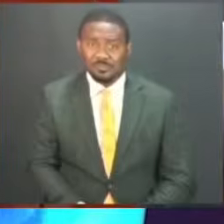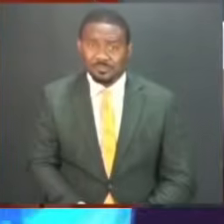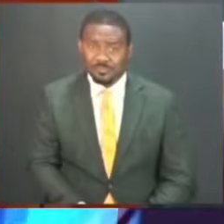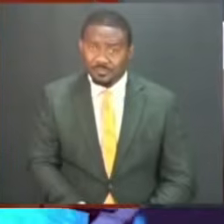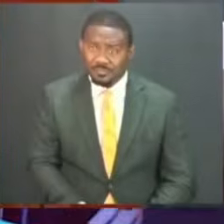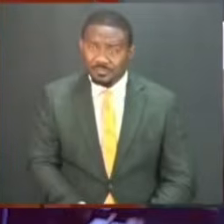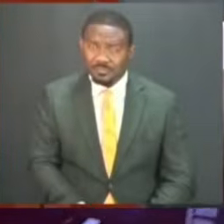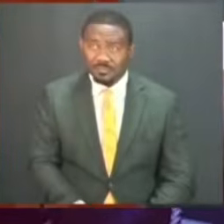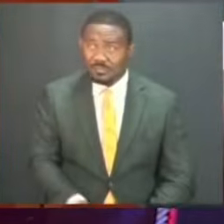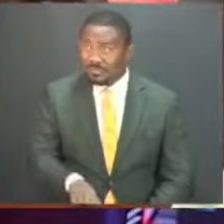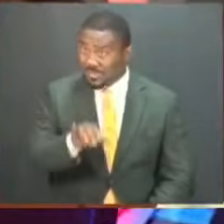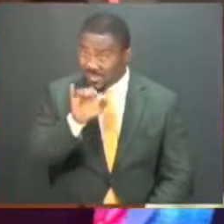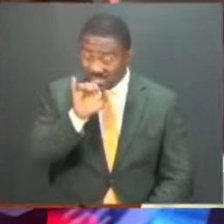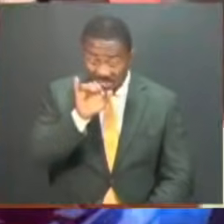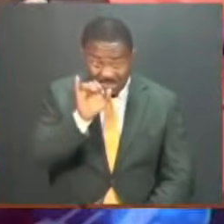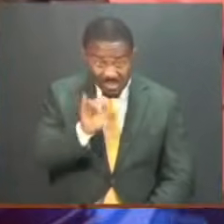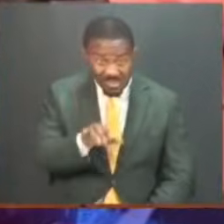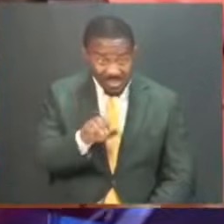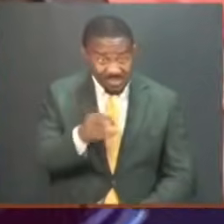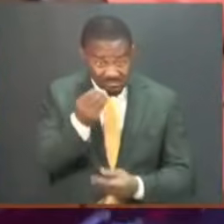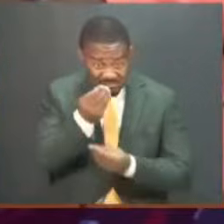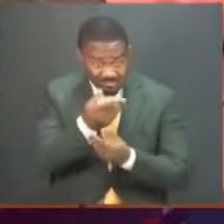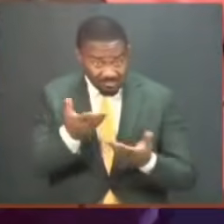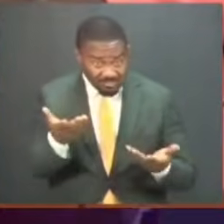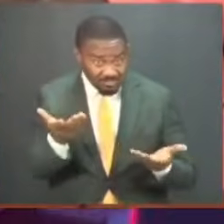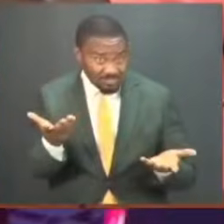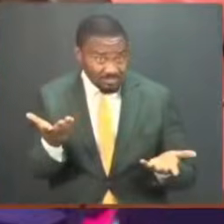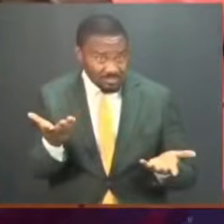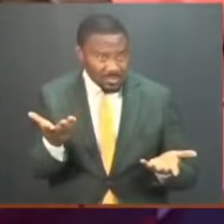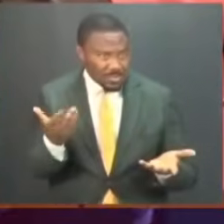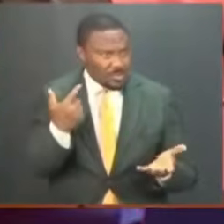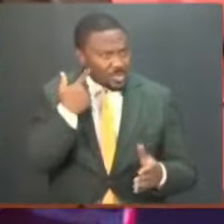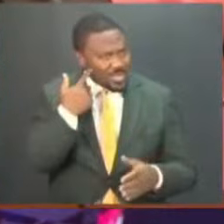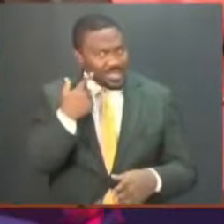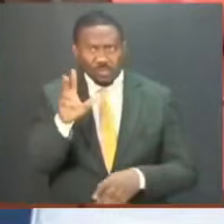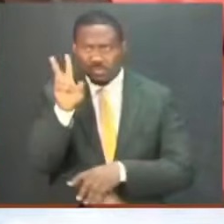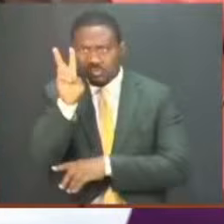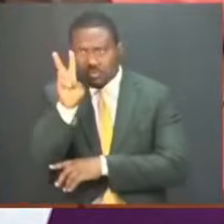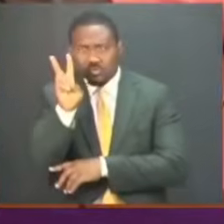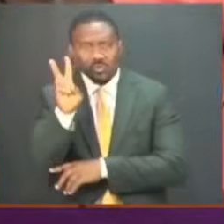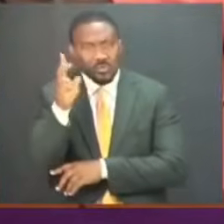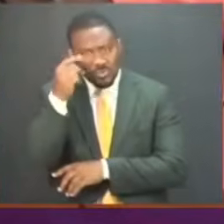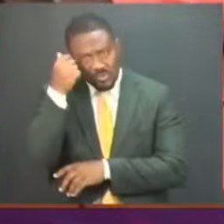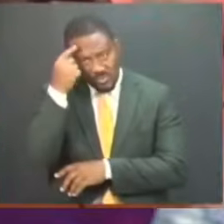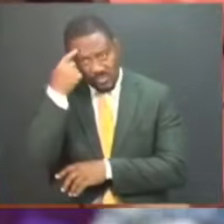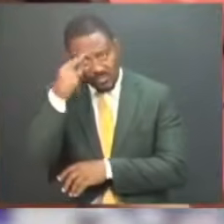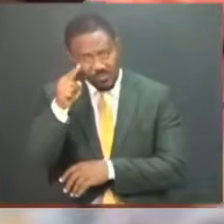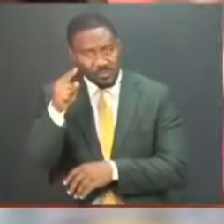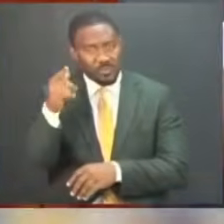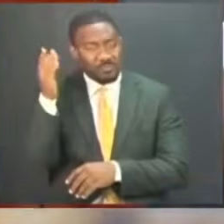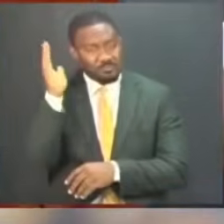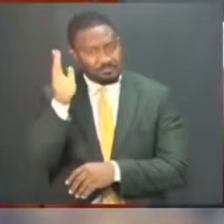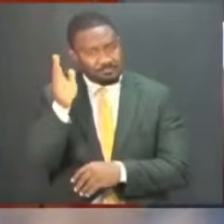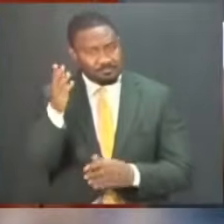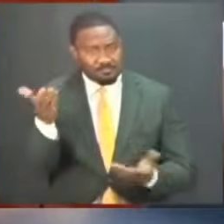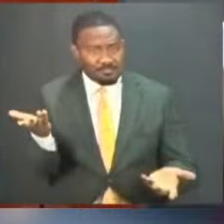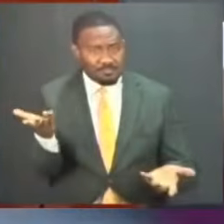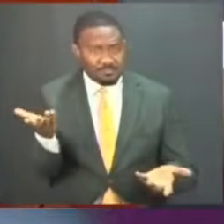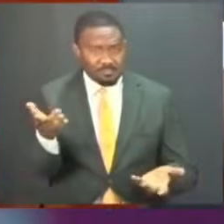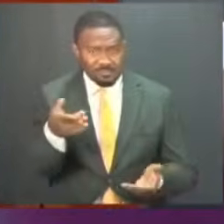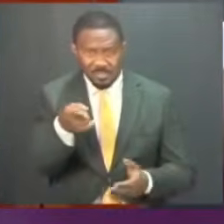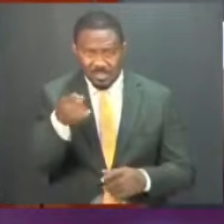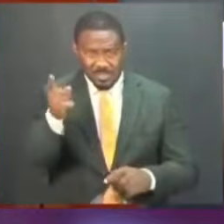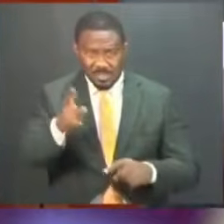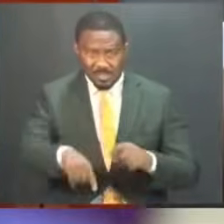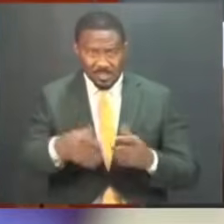out earlier that the presentation would be at 2. Yes. So you should go Friday. But you cannot decide on your